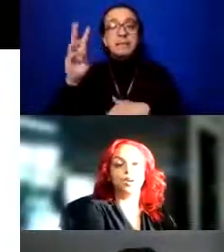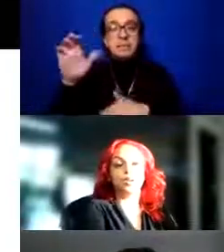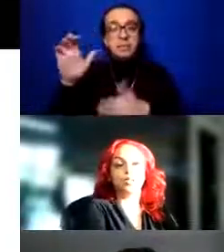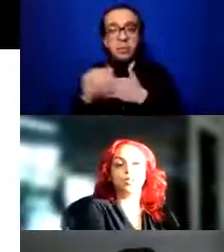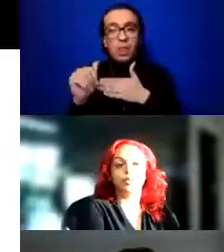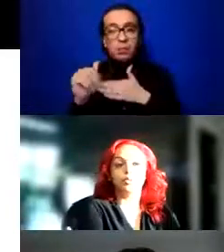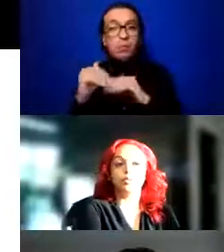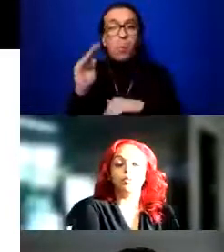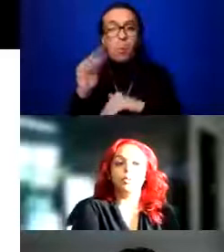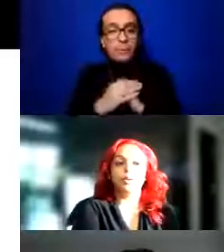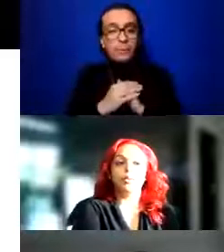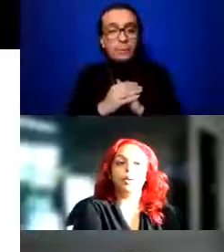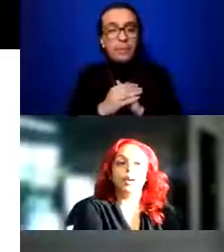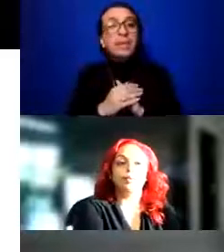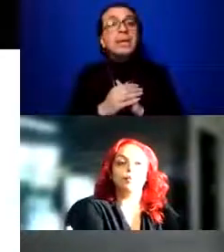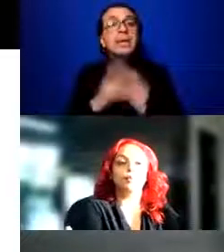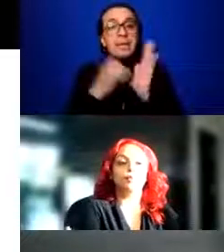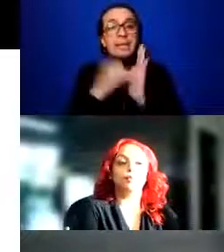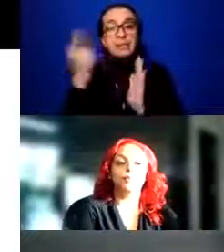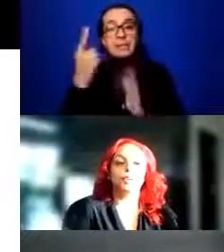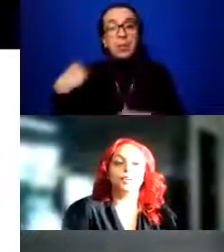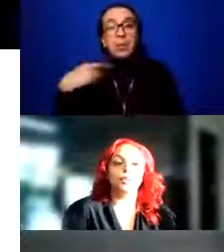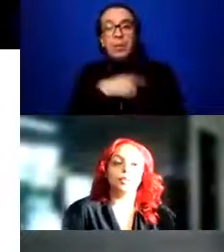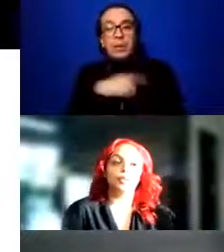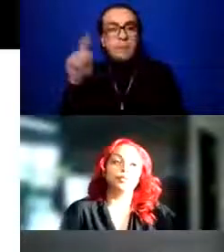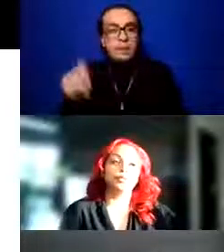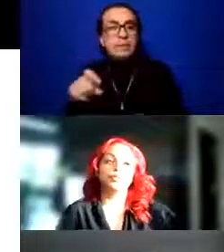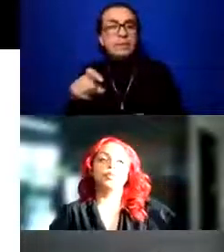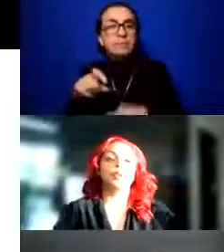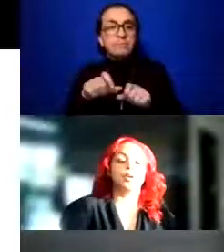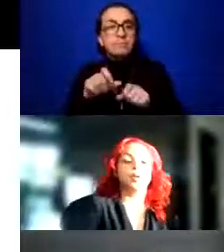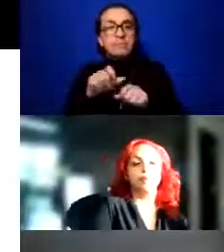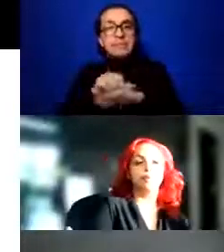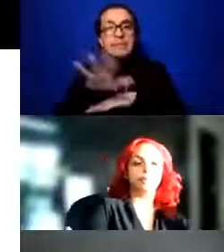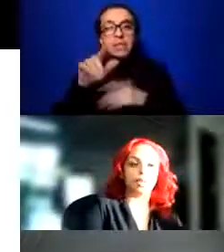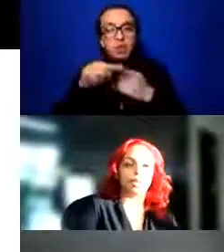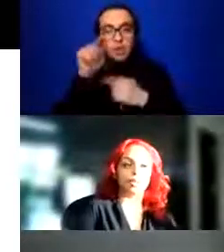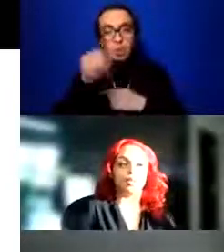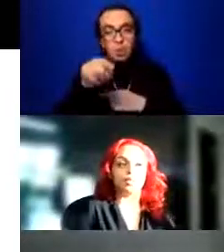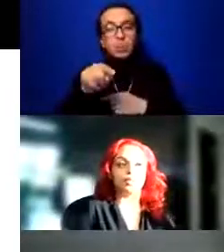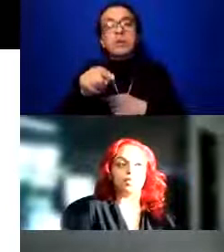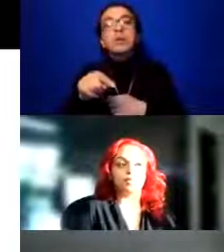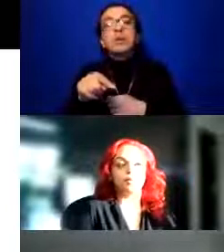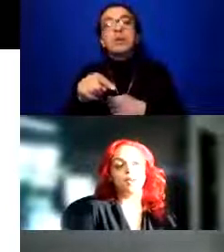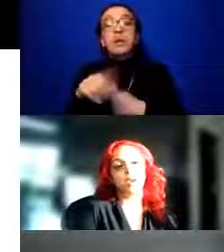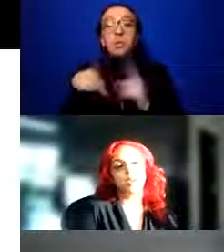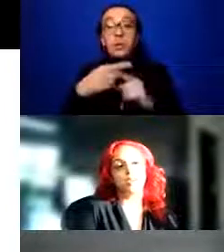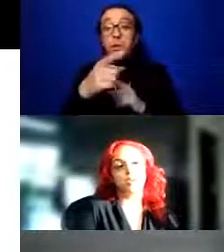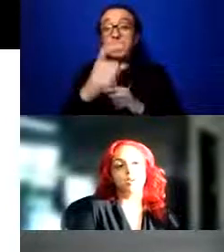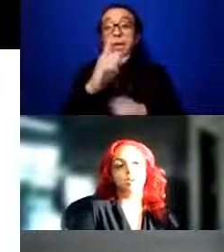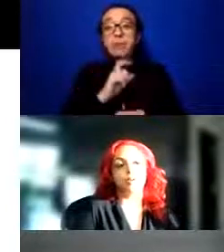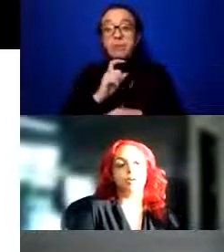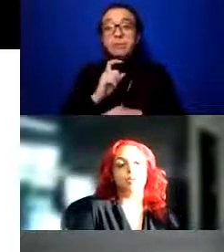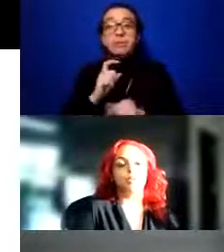more. So this is something that we have to generate to you. And by providing us an updated